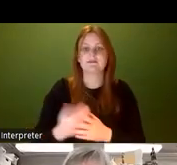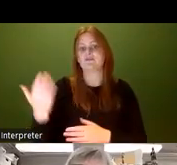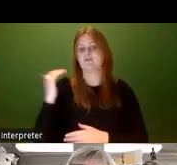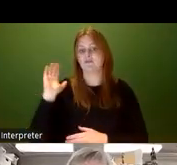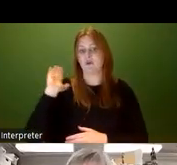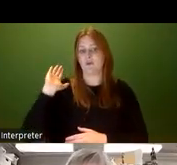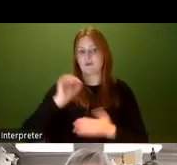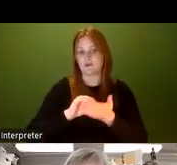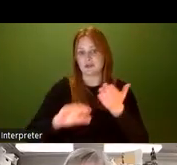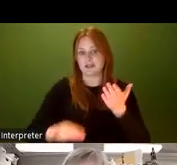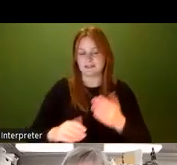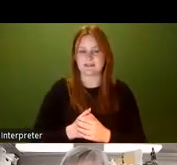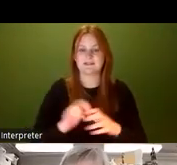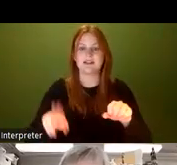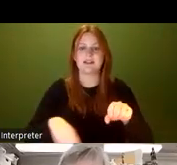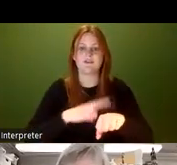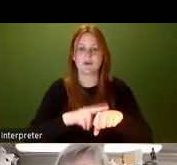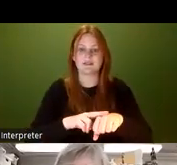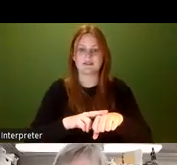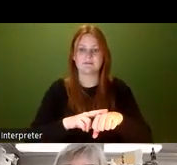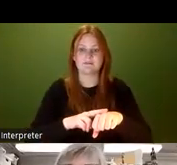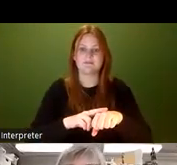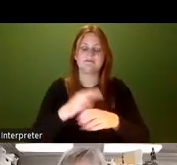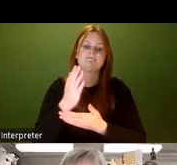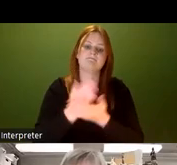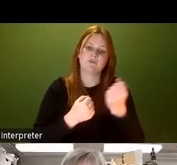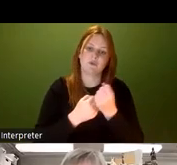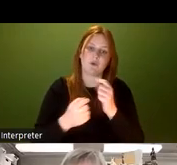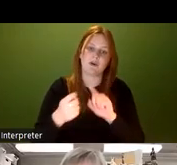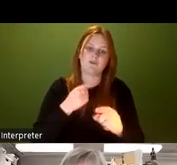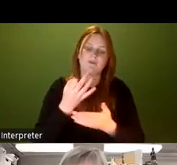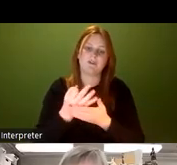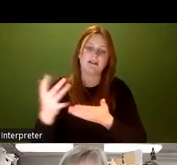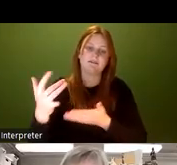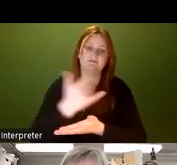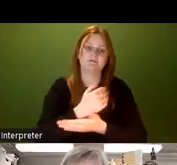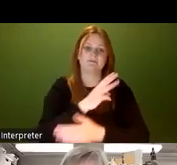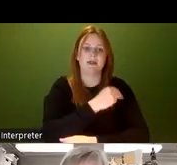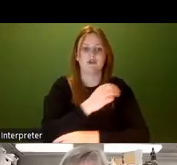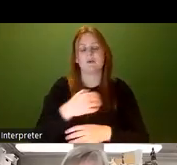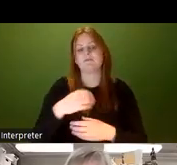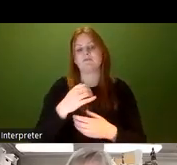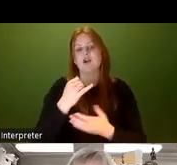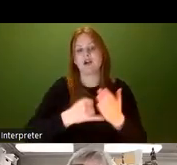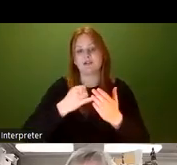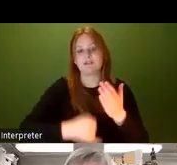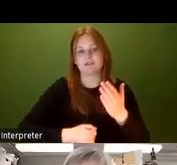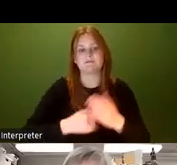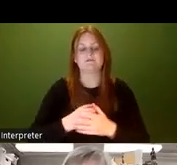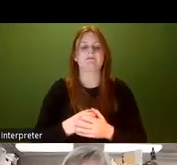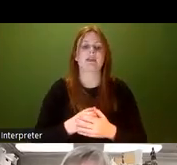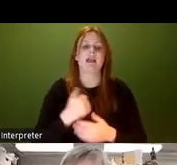students, and of course, the some support from funders, Manitoba Arts Council, Canada Council,